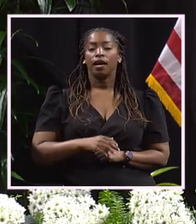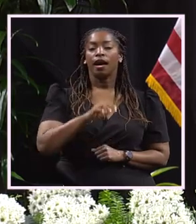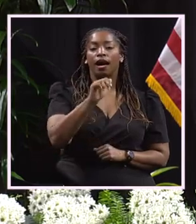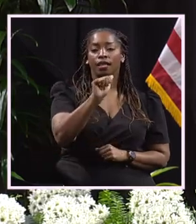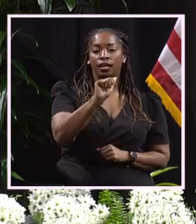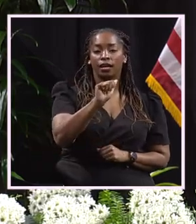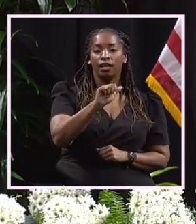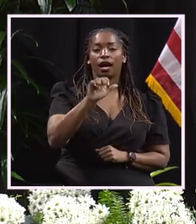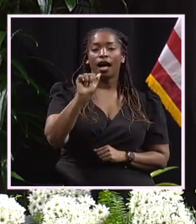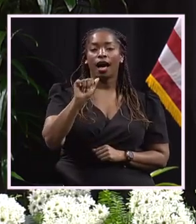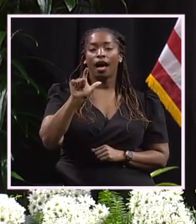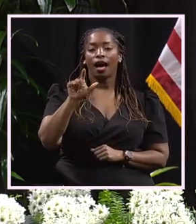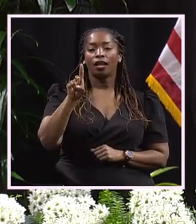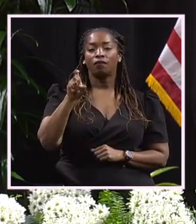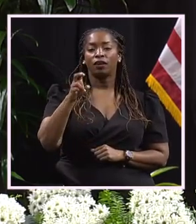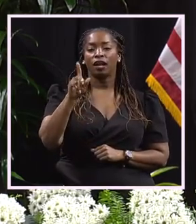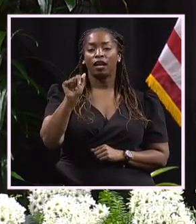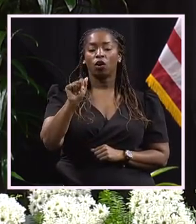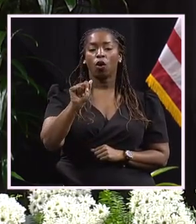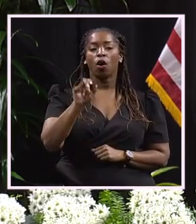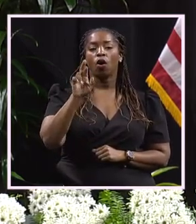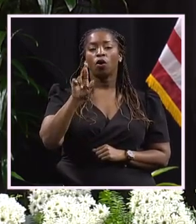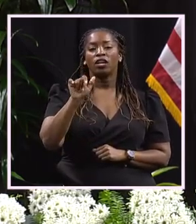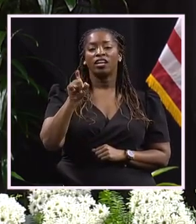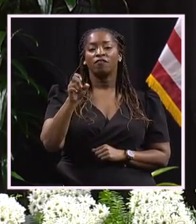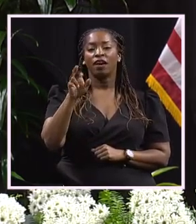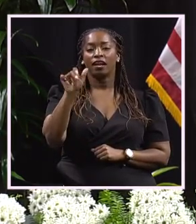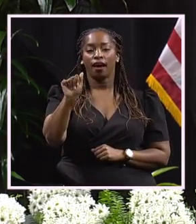Adriana Alvarado Rivera, MBA.